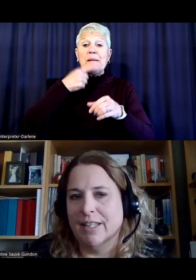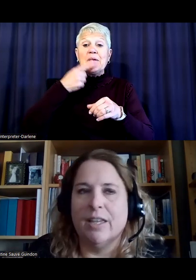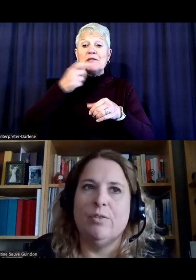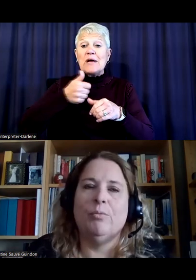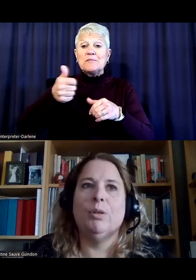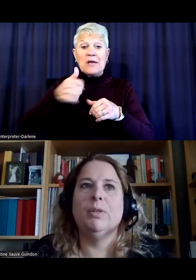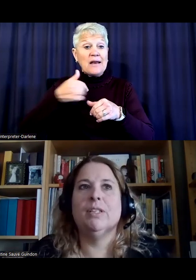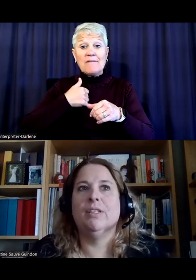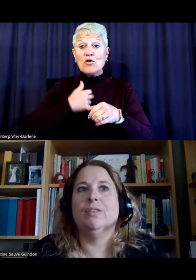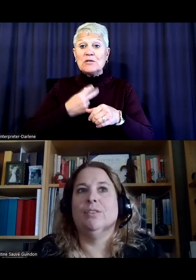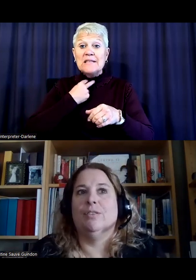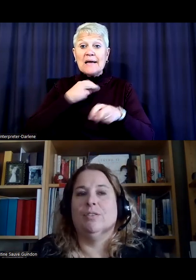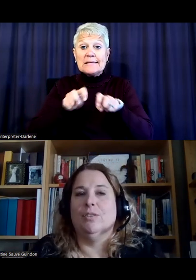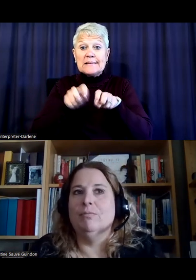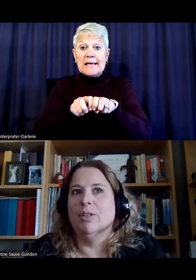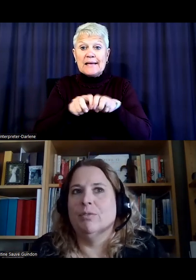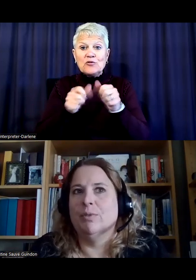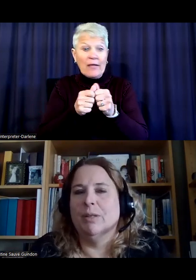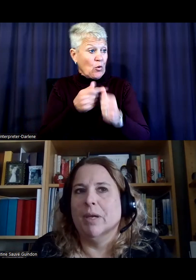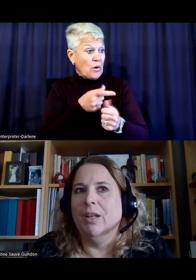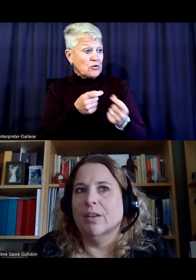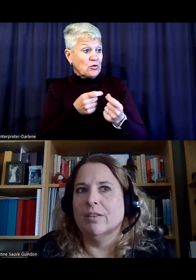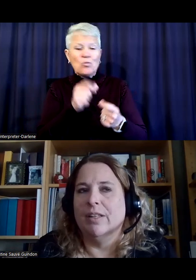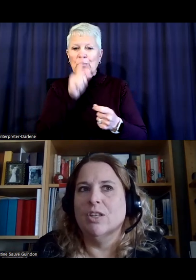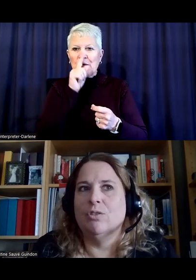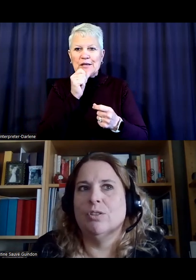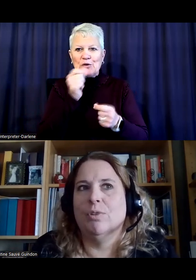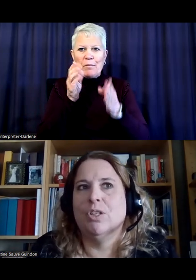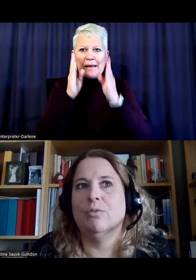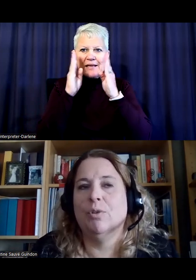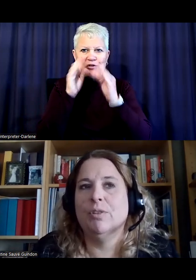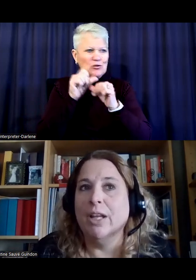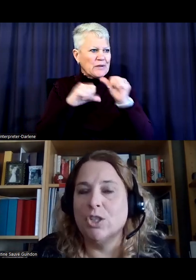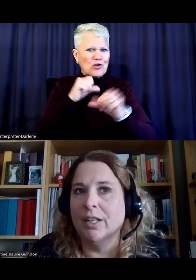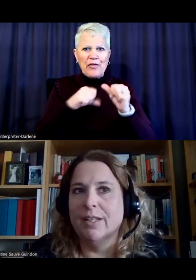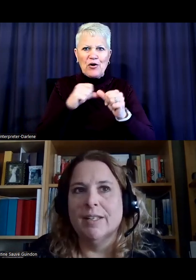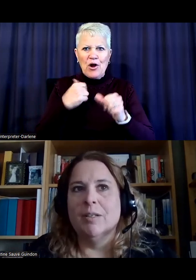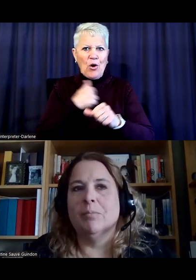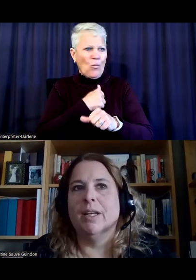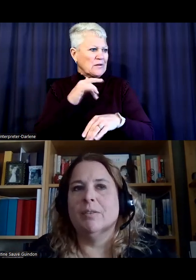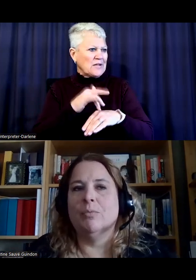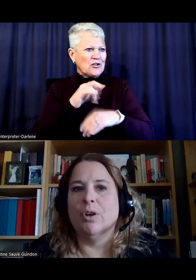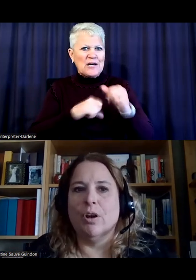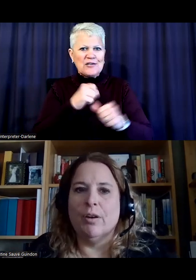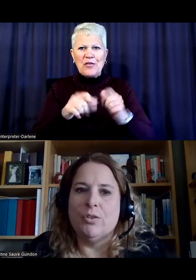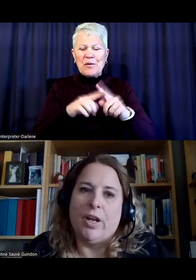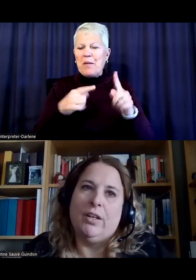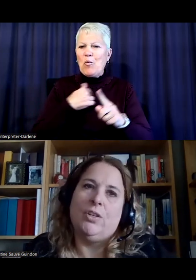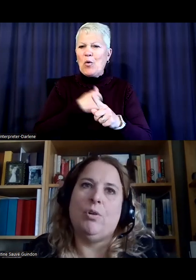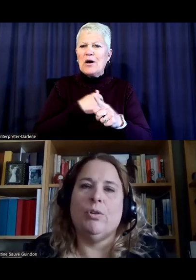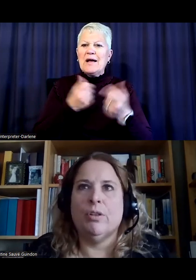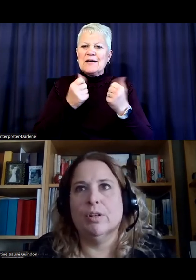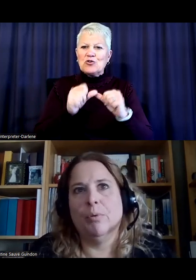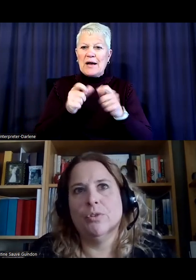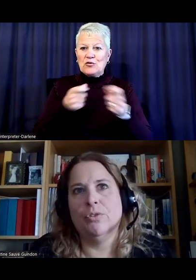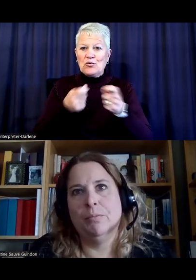sitting together, what do? We don't really pay attention to each other. We are touching, but we are trying to